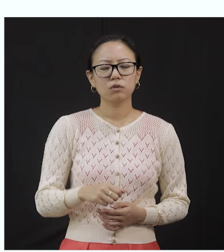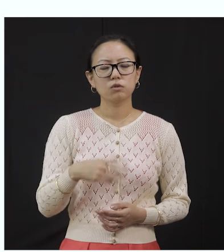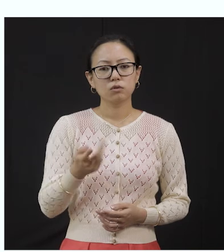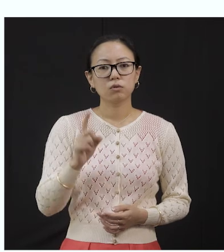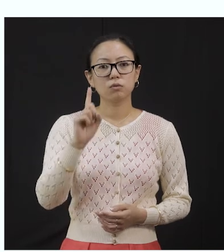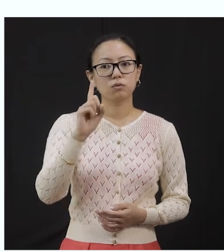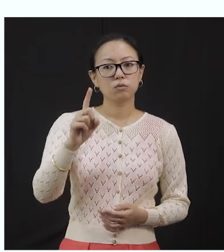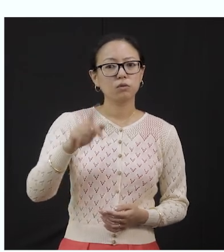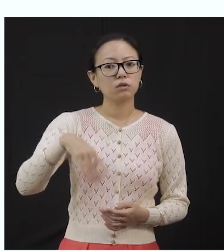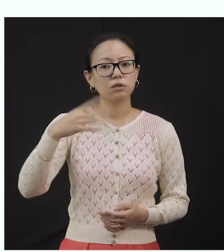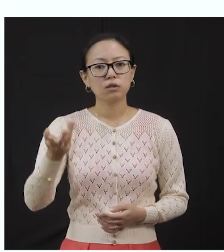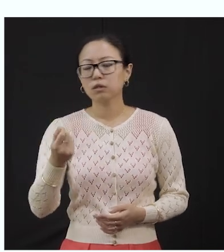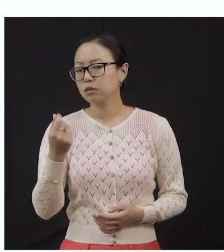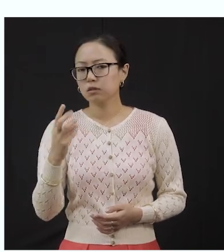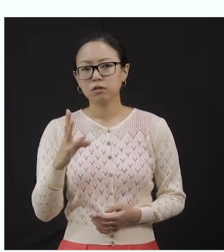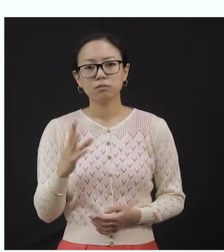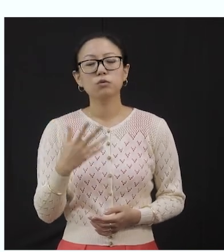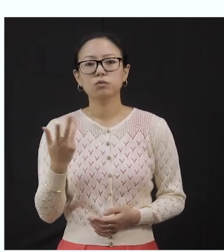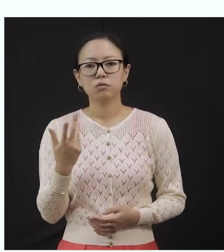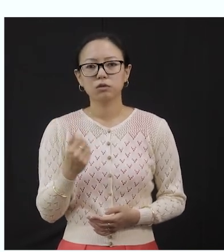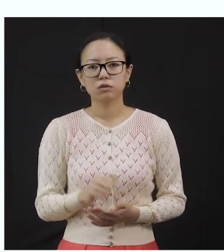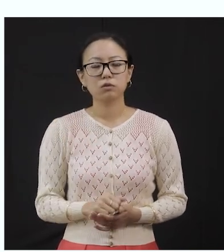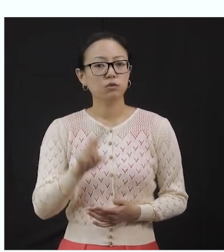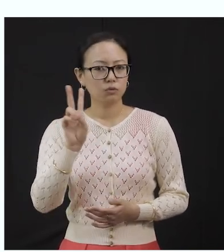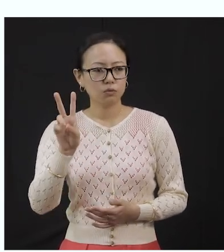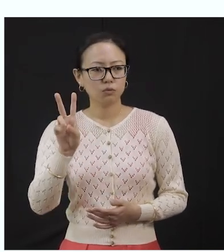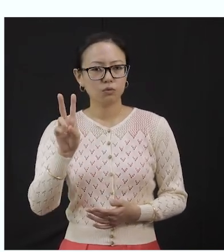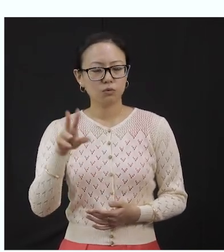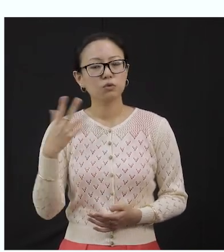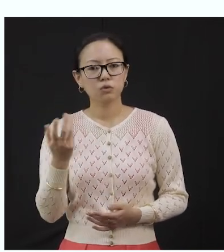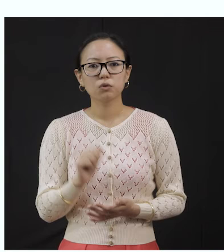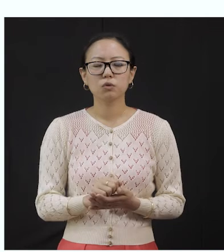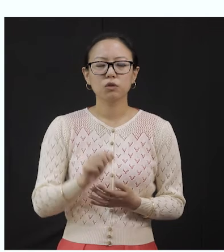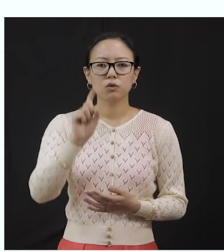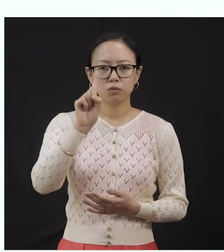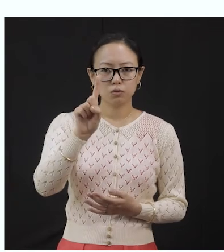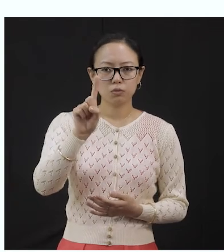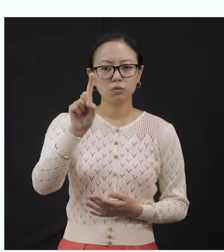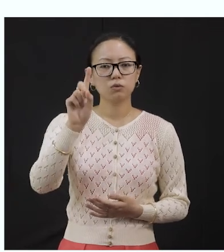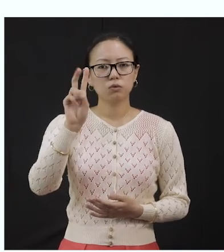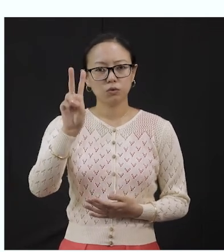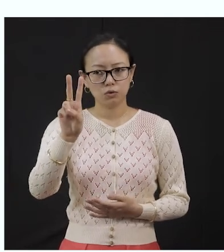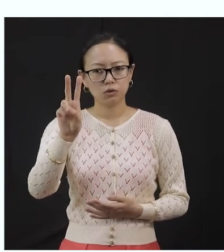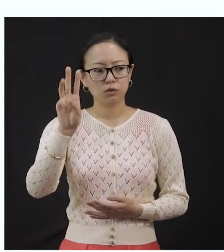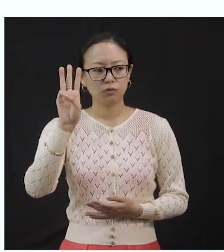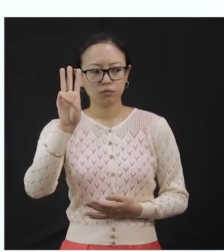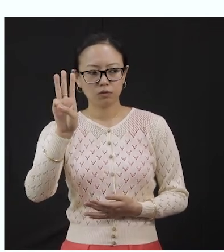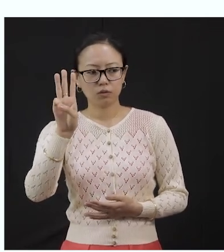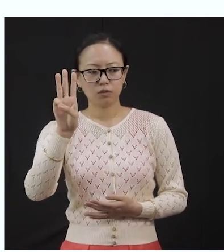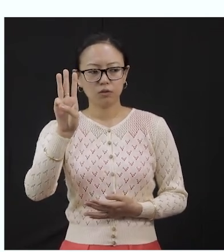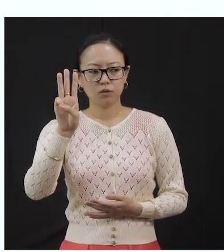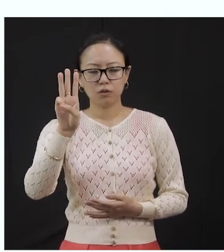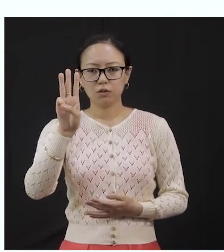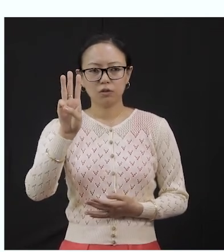2. Yes. Start counting 2, 3, 4. Okay.